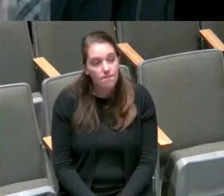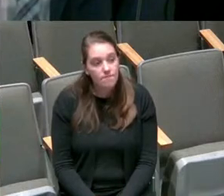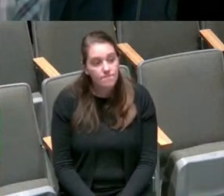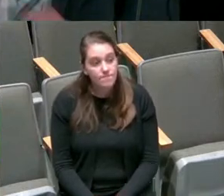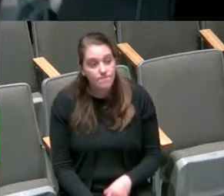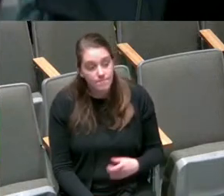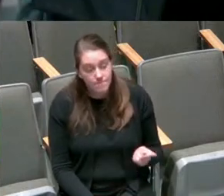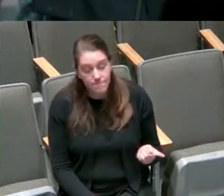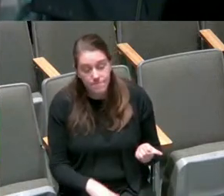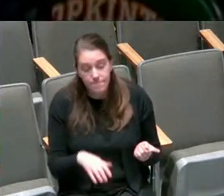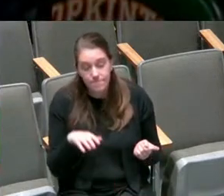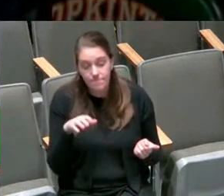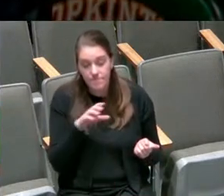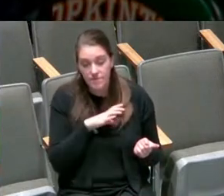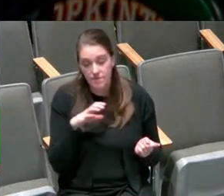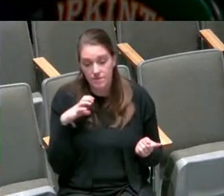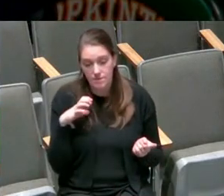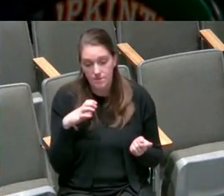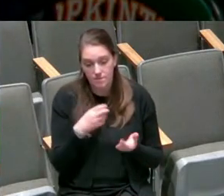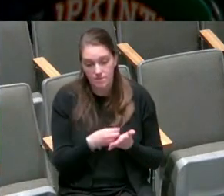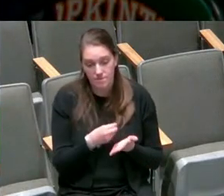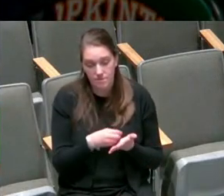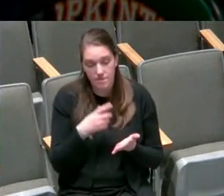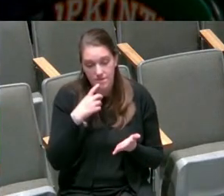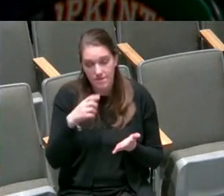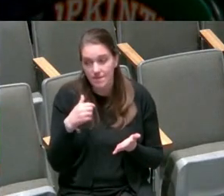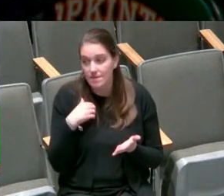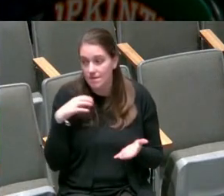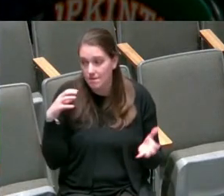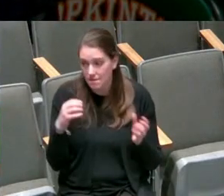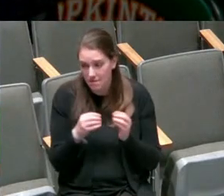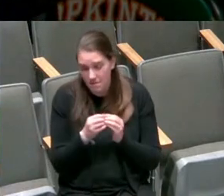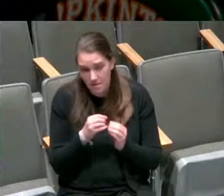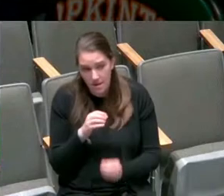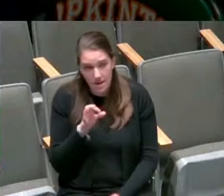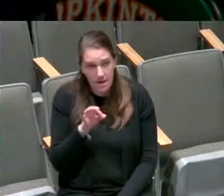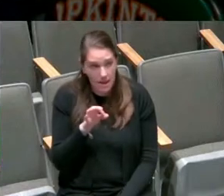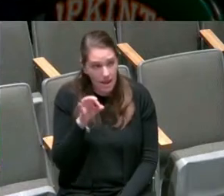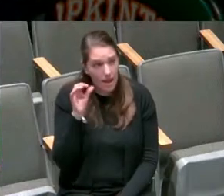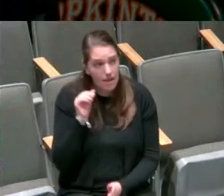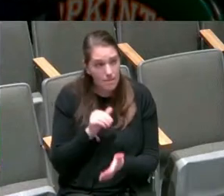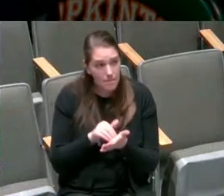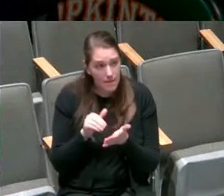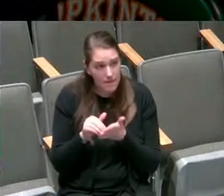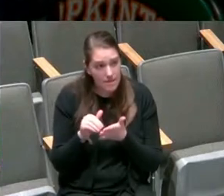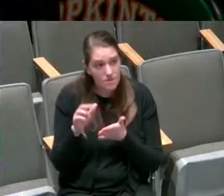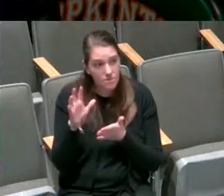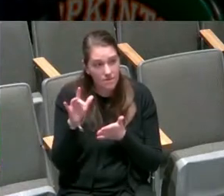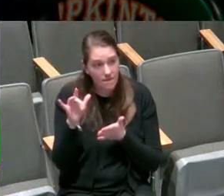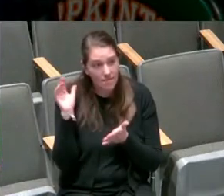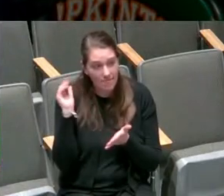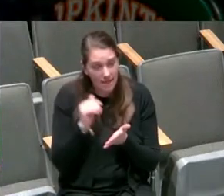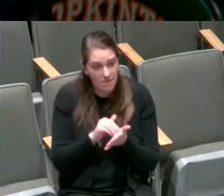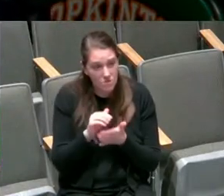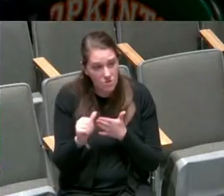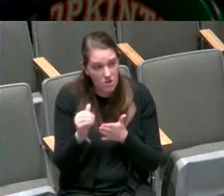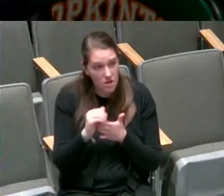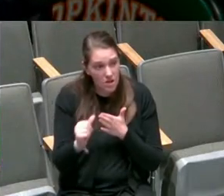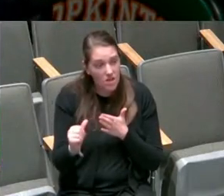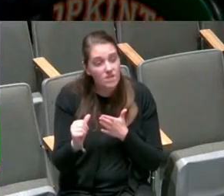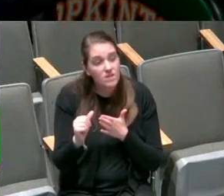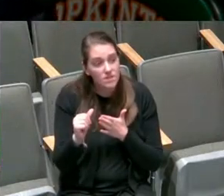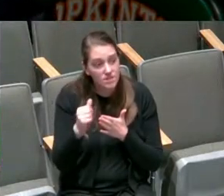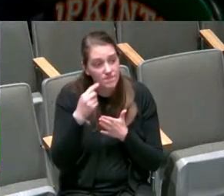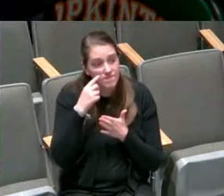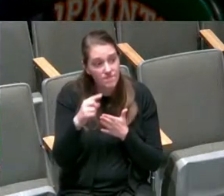this article reserves an amount totaling one million nine hundred twenty five thousand dollars for Community preservation from estimated fiscal